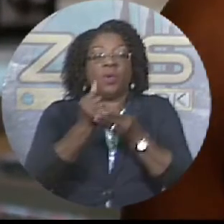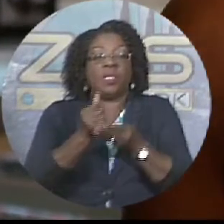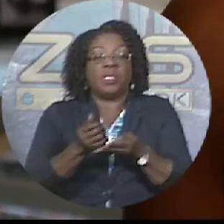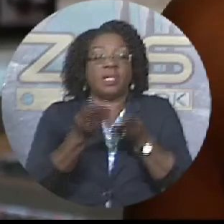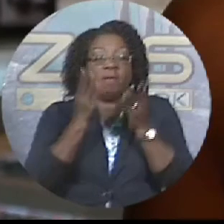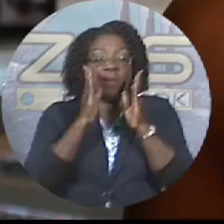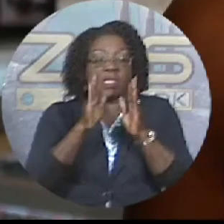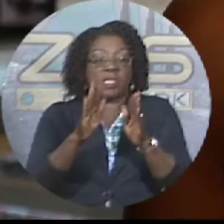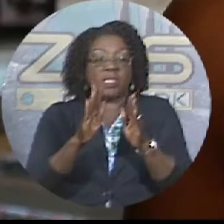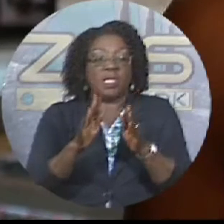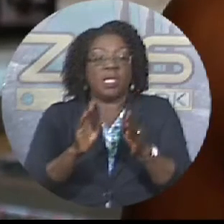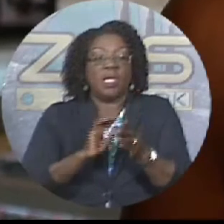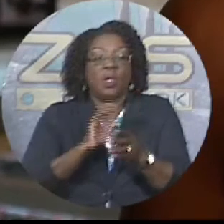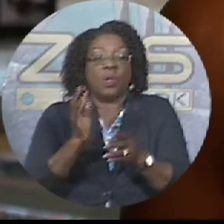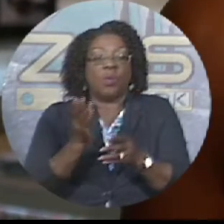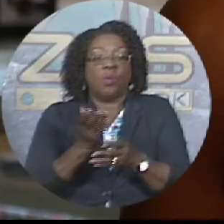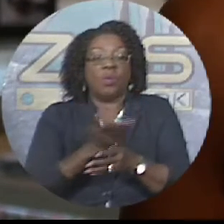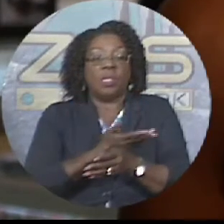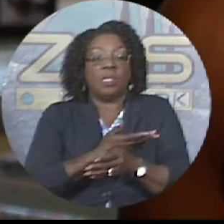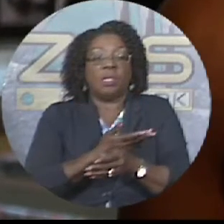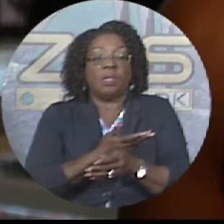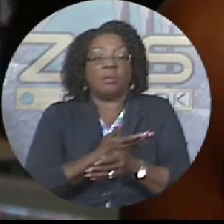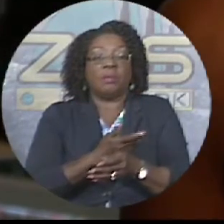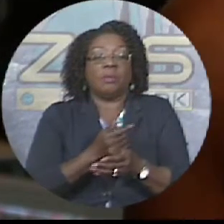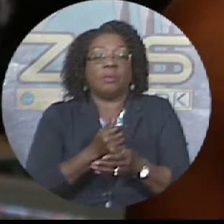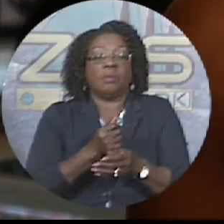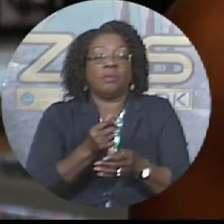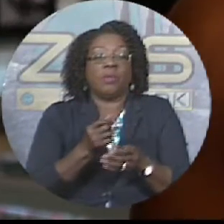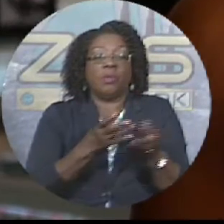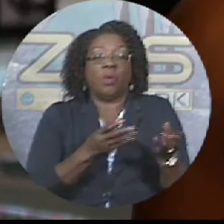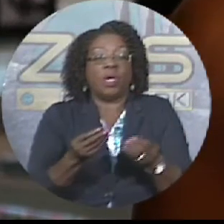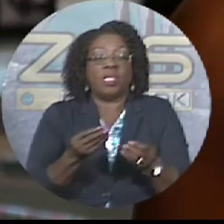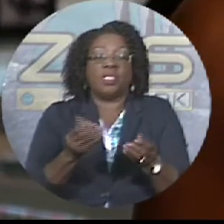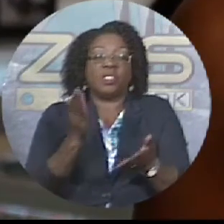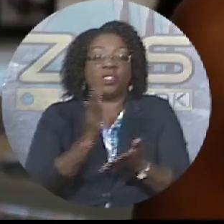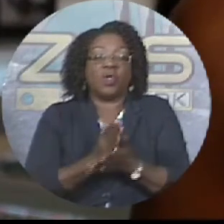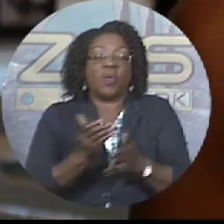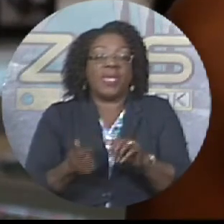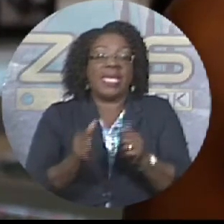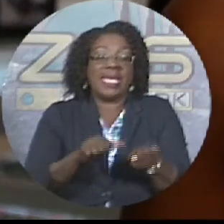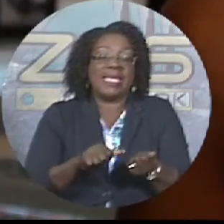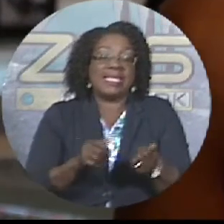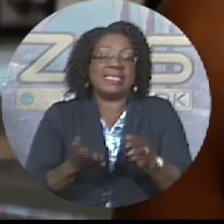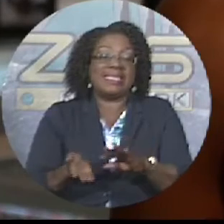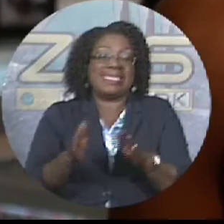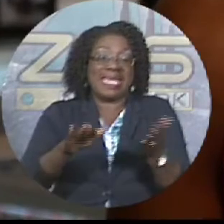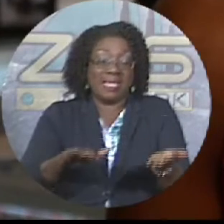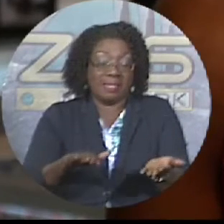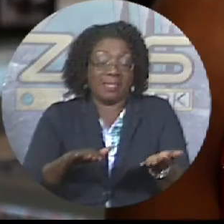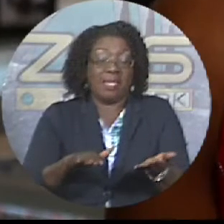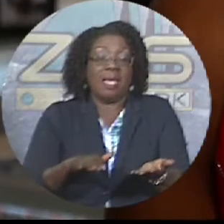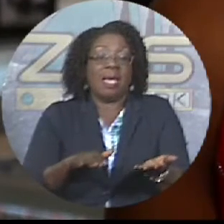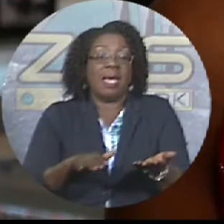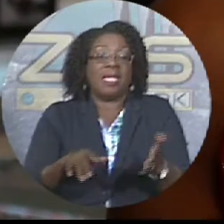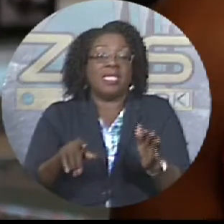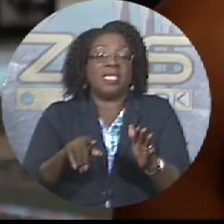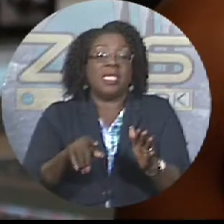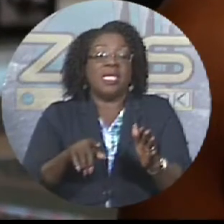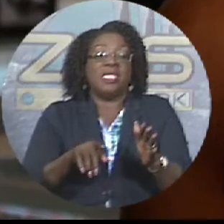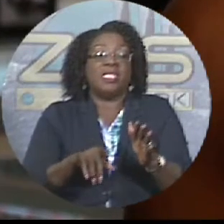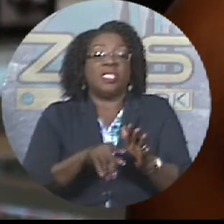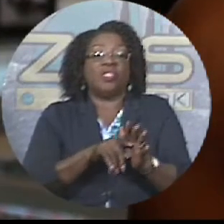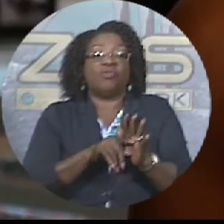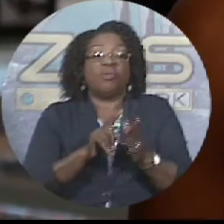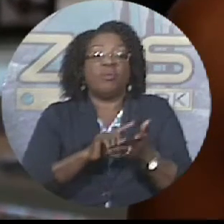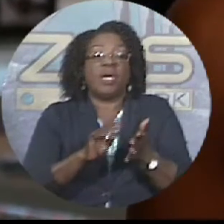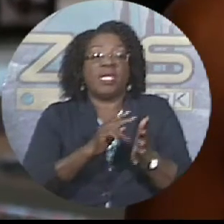vision of zero AIDS-related deaths, zero new infections, and zero stigma and discrimination. And we